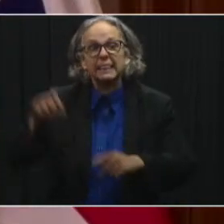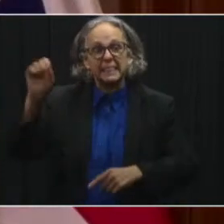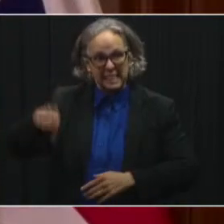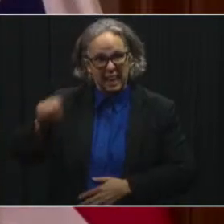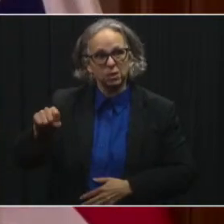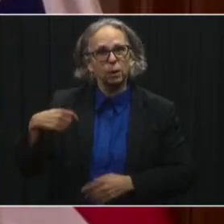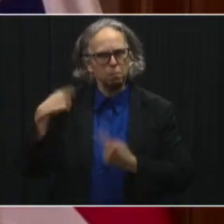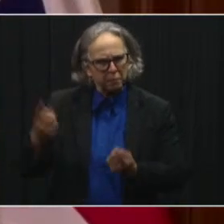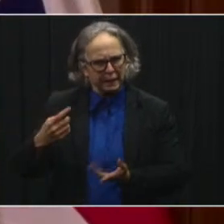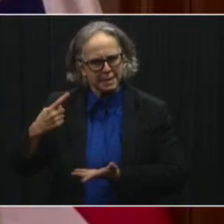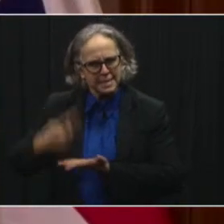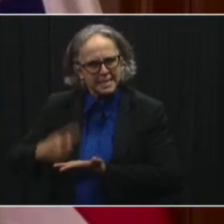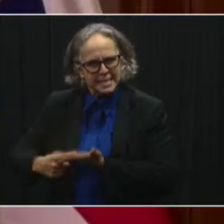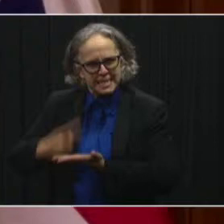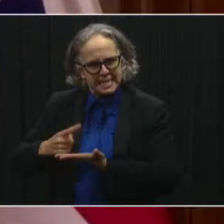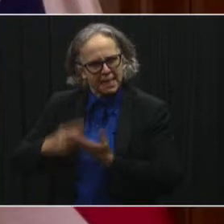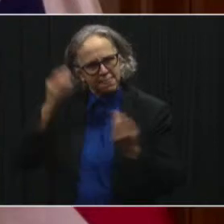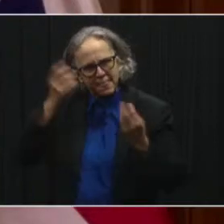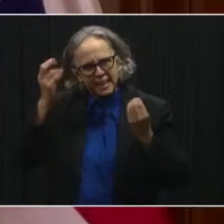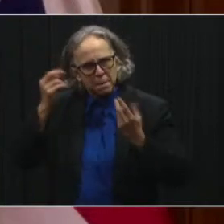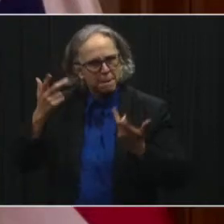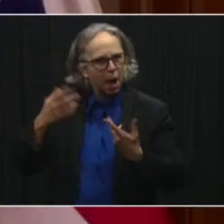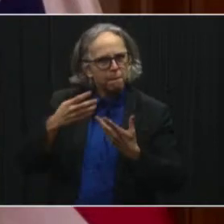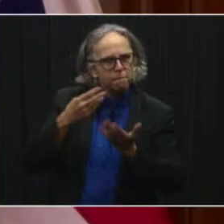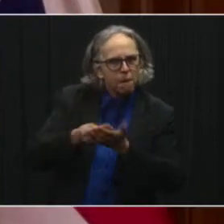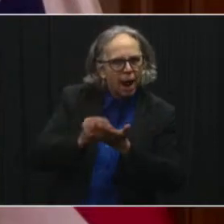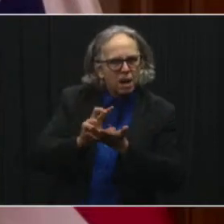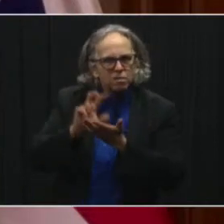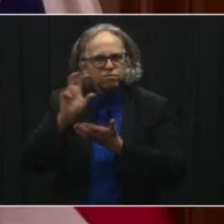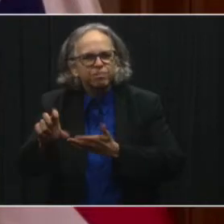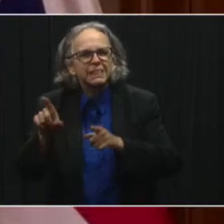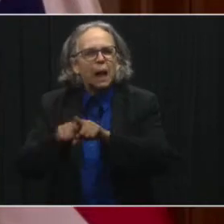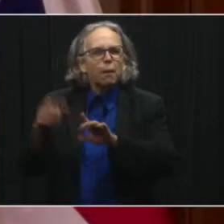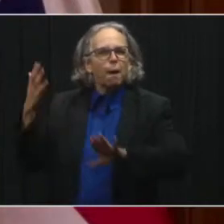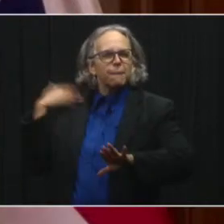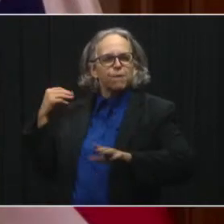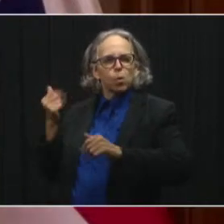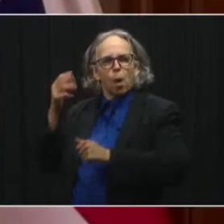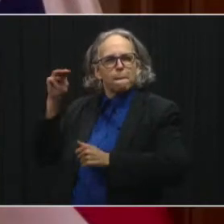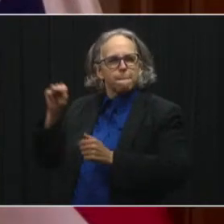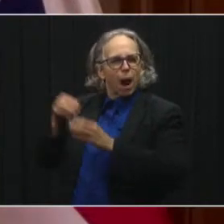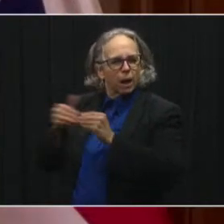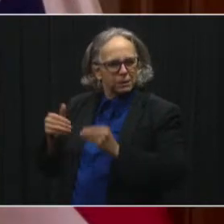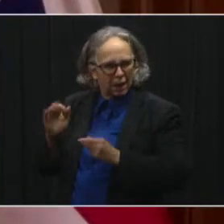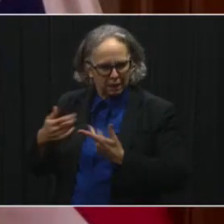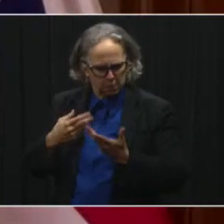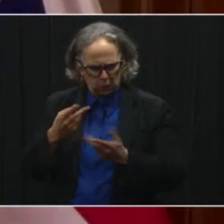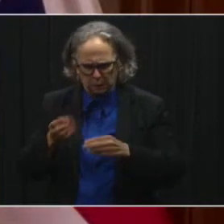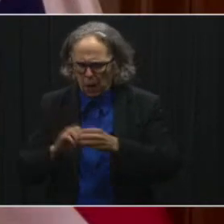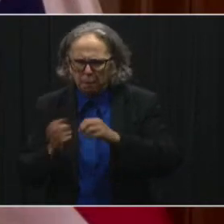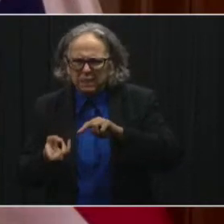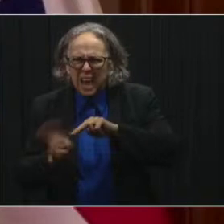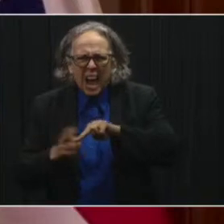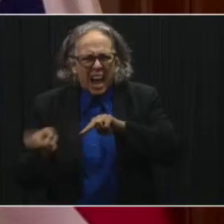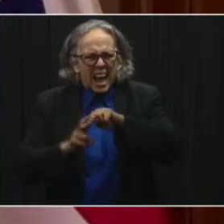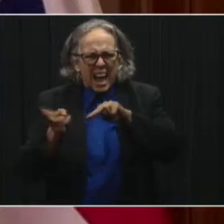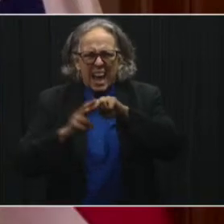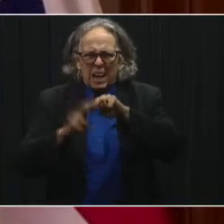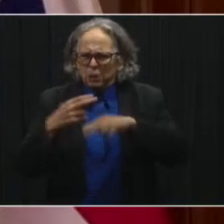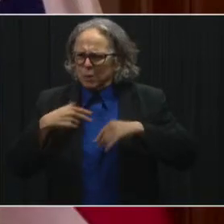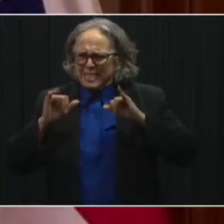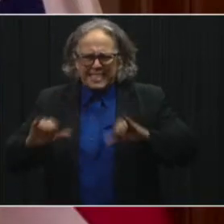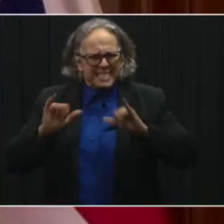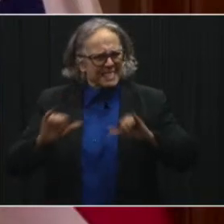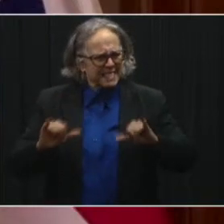We're looking at these numbers, and they simply have to go up. And we just, everybody that gets vaccinated is not only